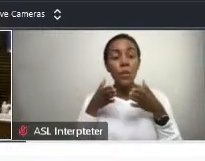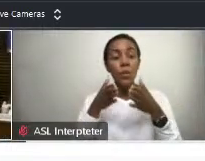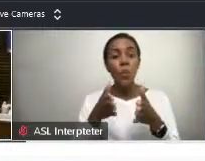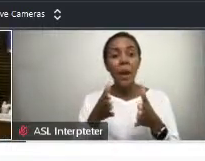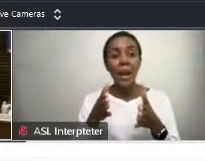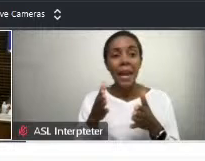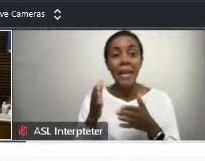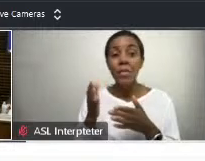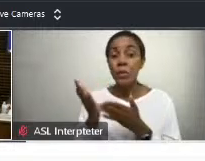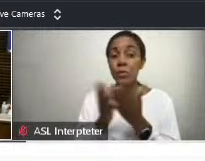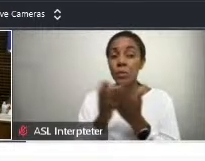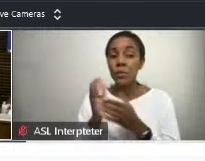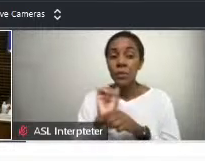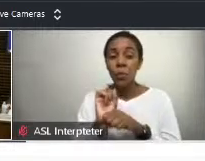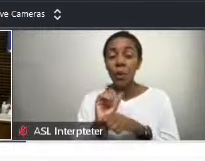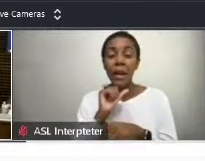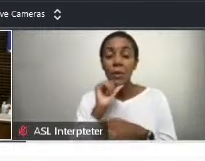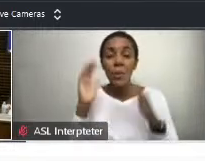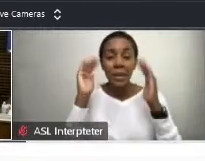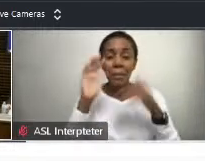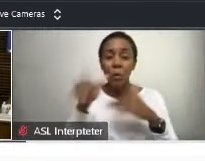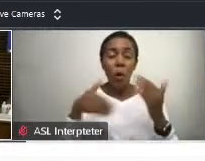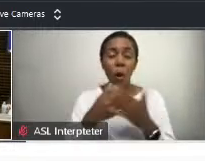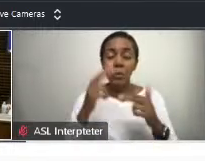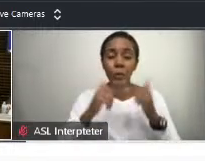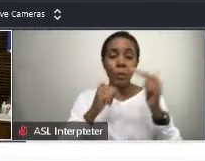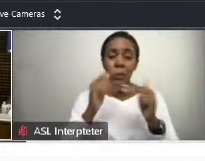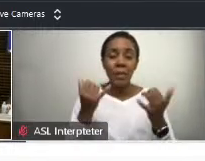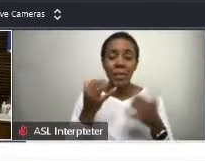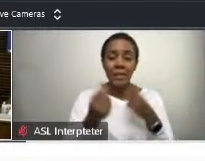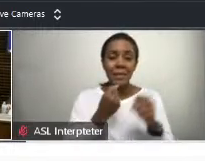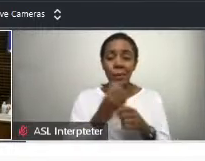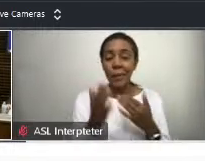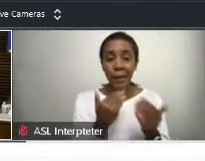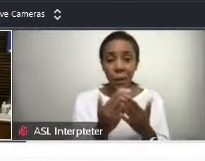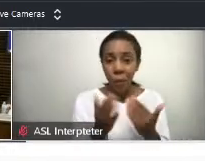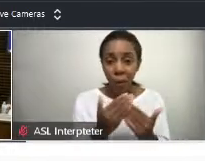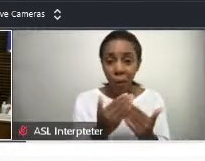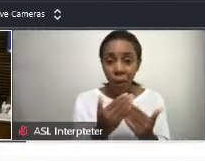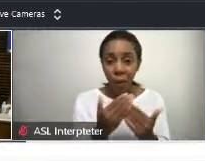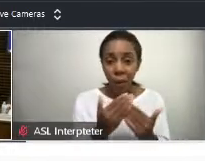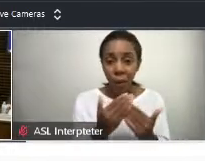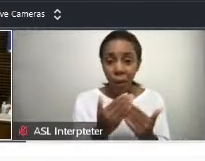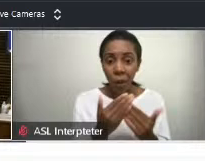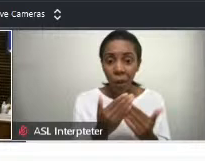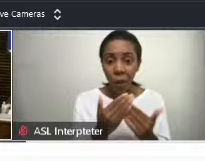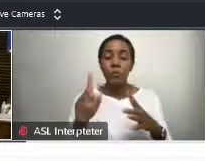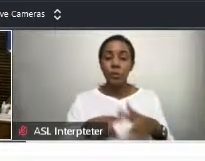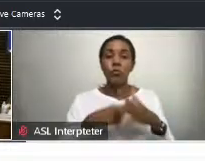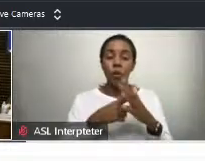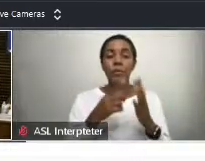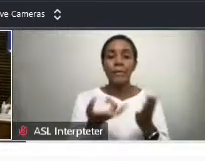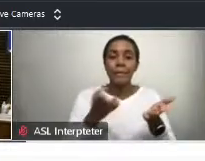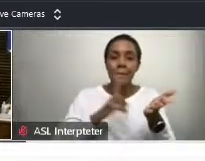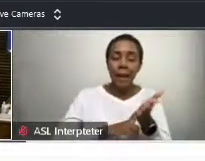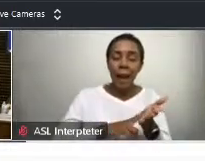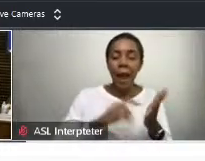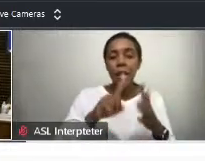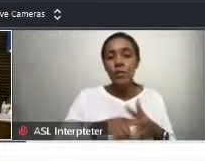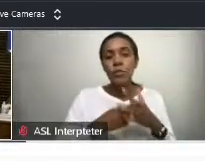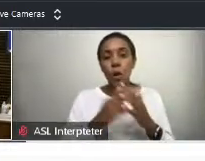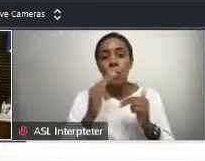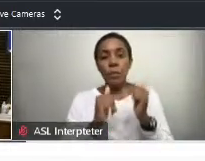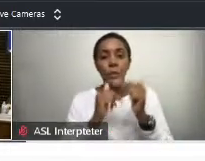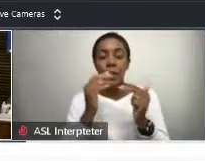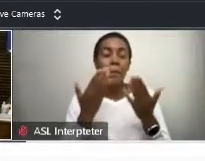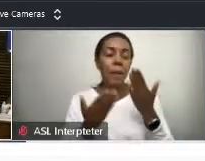don't expect all of this to be billed in this fiscal year anyway. By the time we get it ramped up, signed, and they get to work, and then they actually start billing, we probably won't need it all